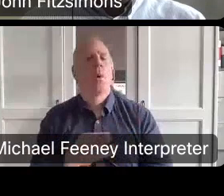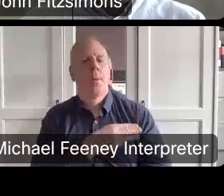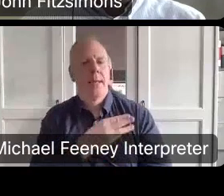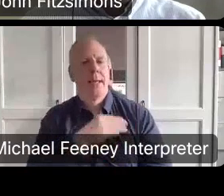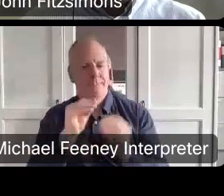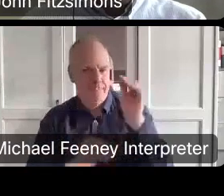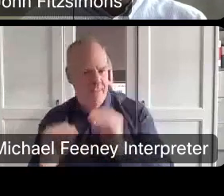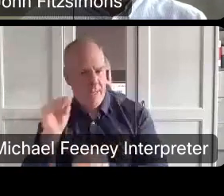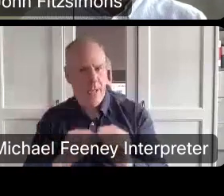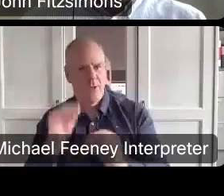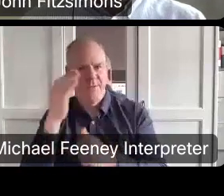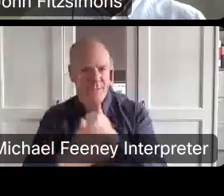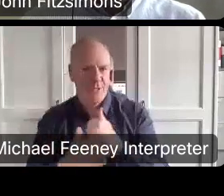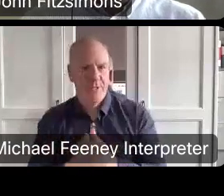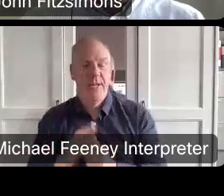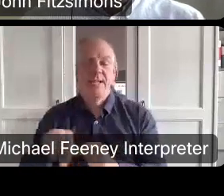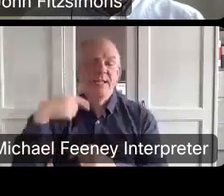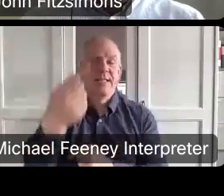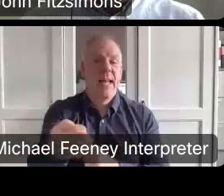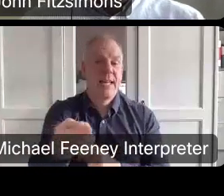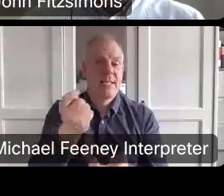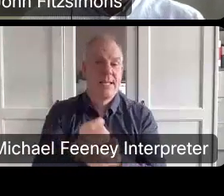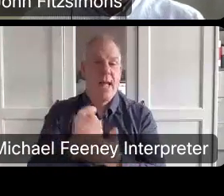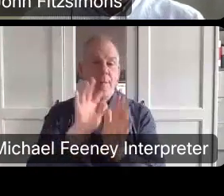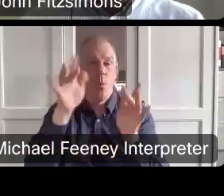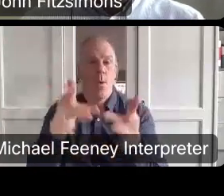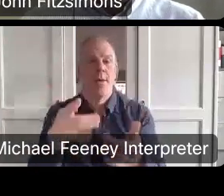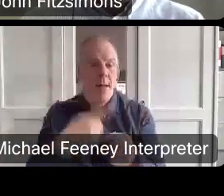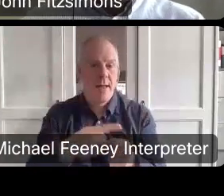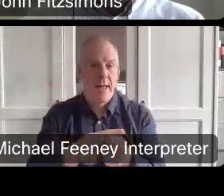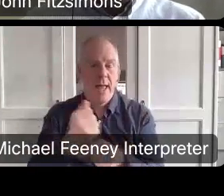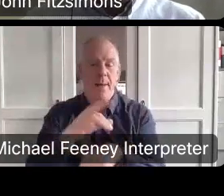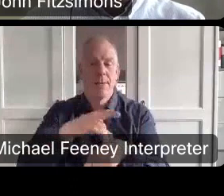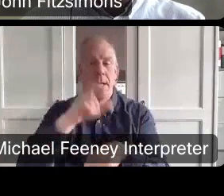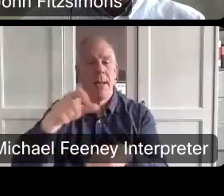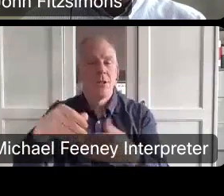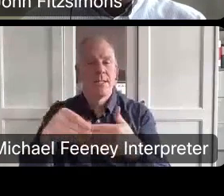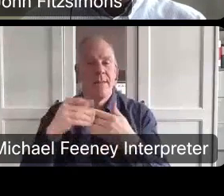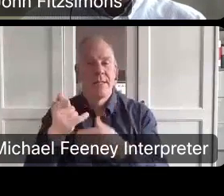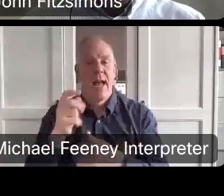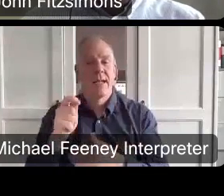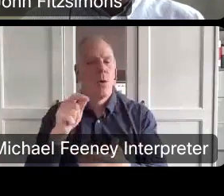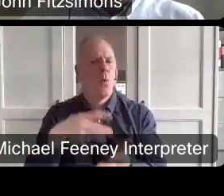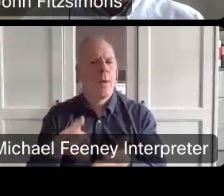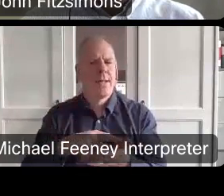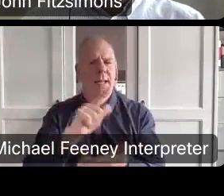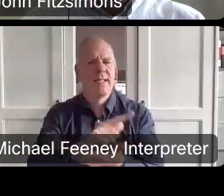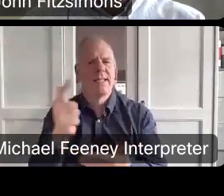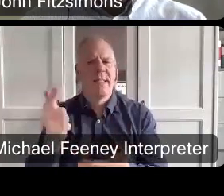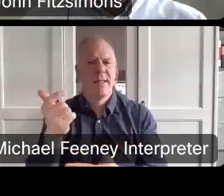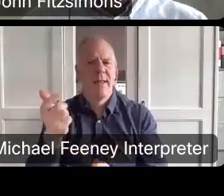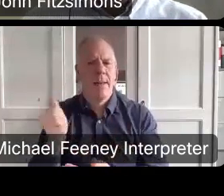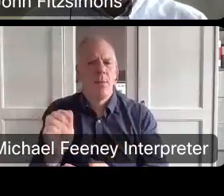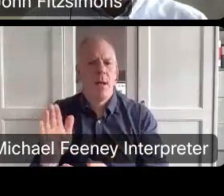in the evaluation. The next webinar, again on the Patient Safety Act, will be on the 17th of April. I think at